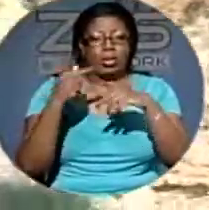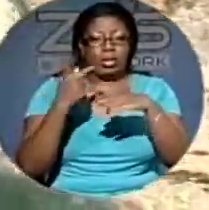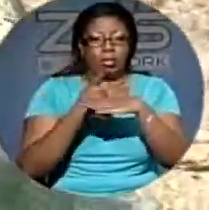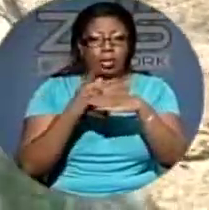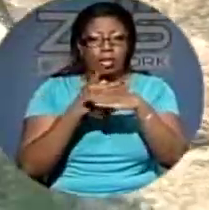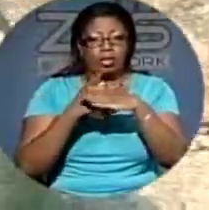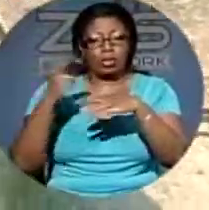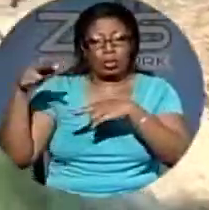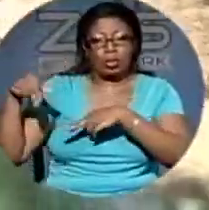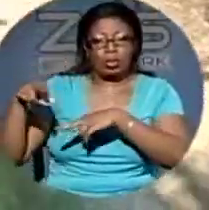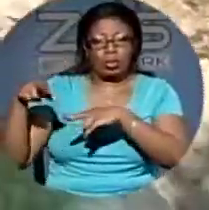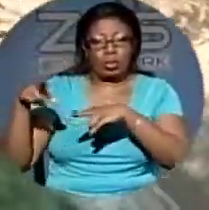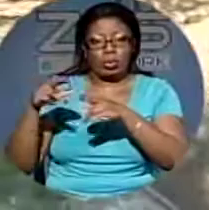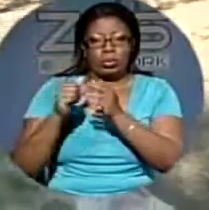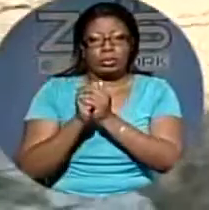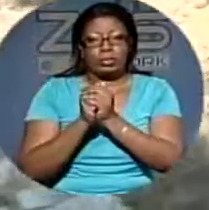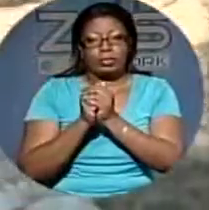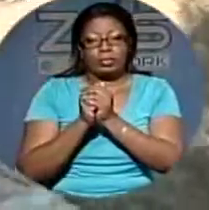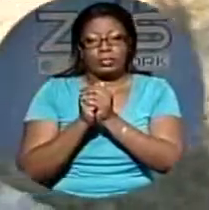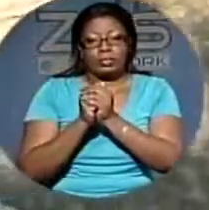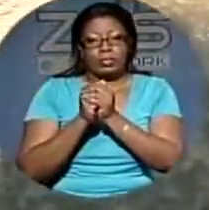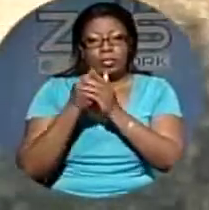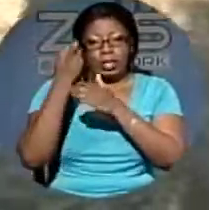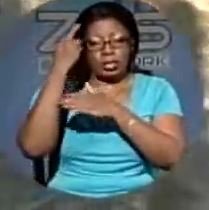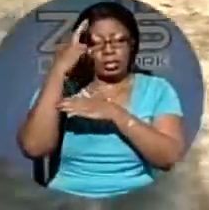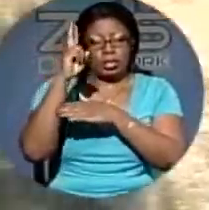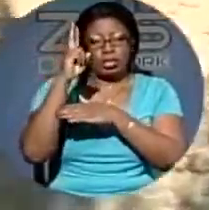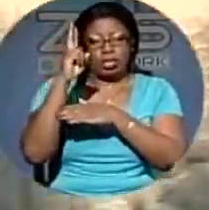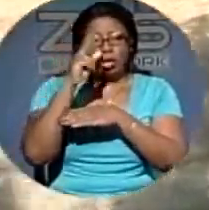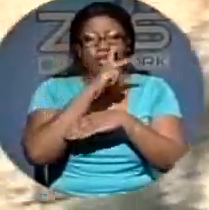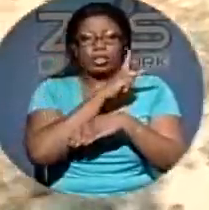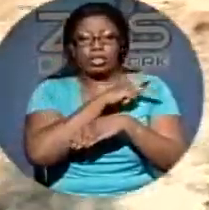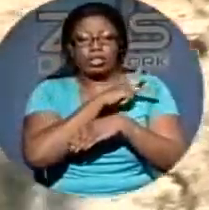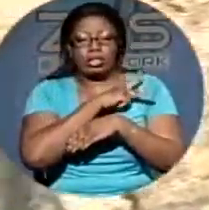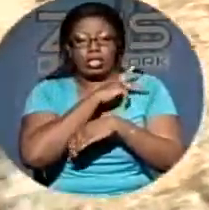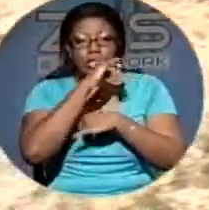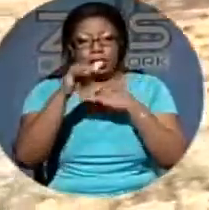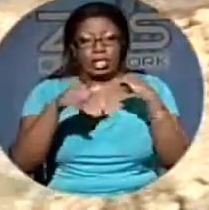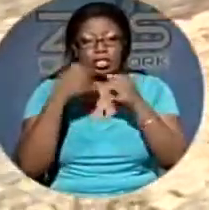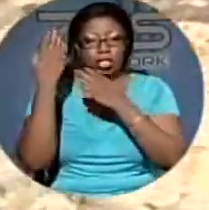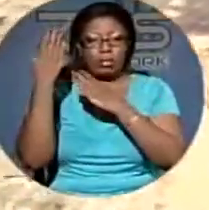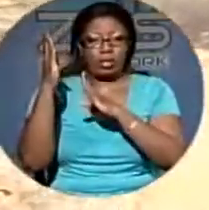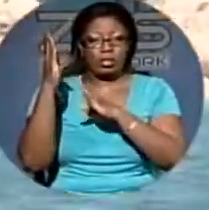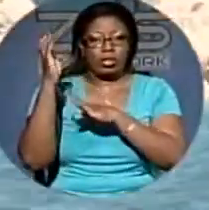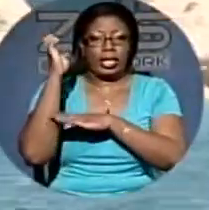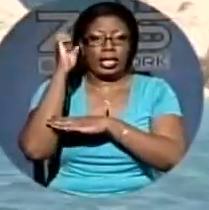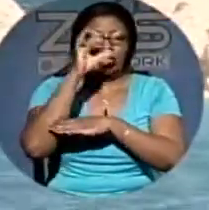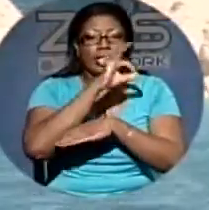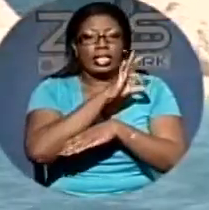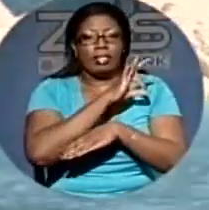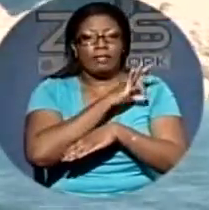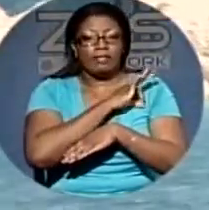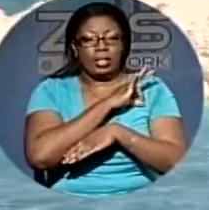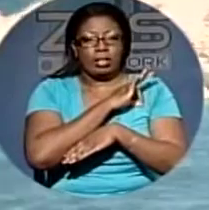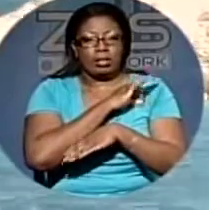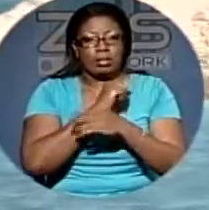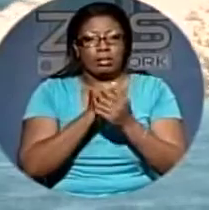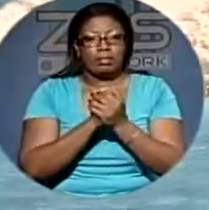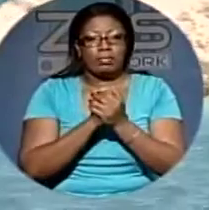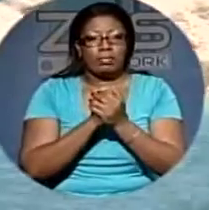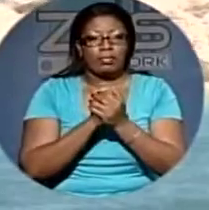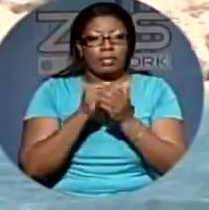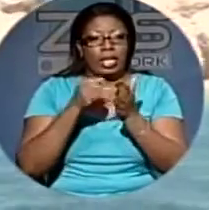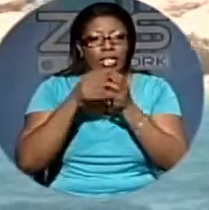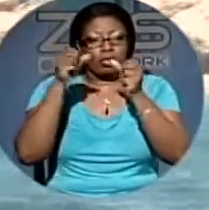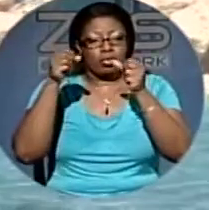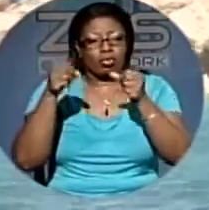roadside. Senior Vice President of Public Affairs at Kerzner International Bahamas is Ed Fields. Basically, it's dropping in boulders in a